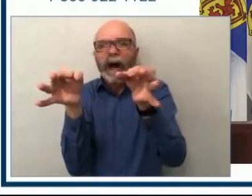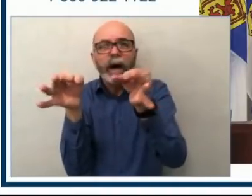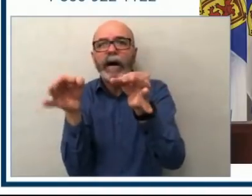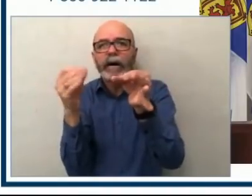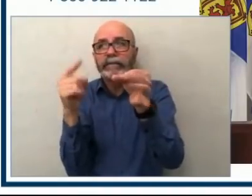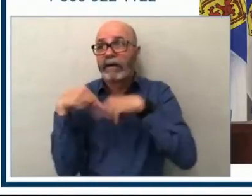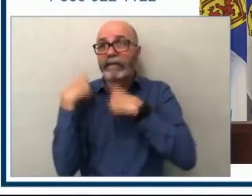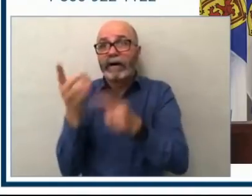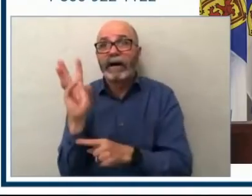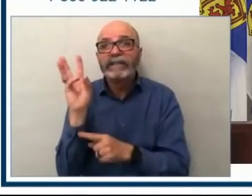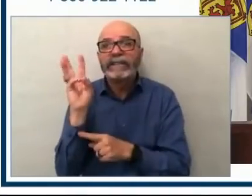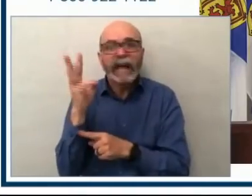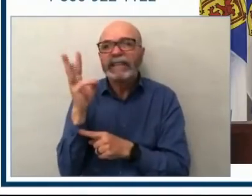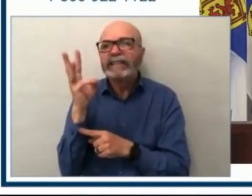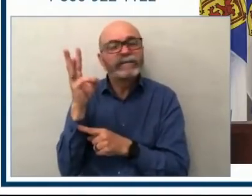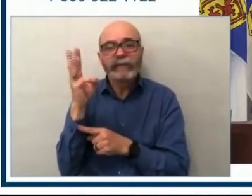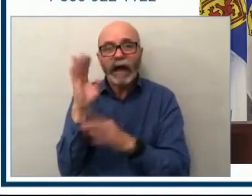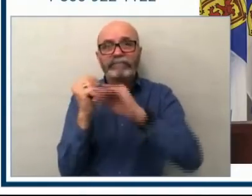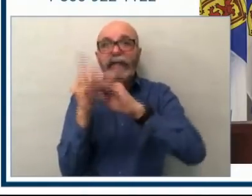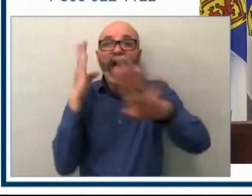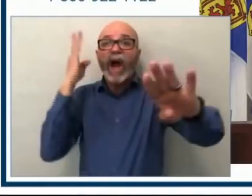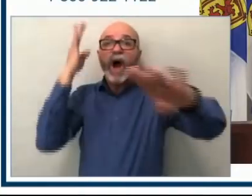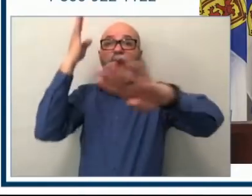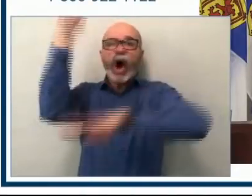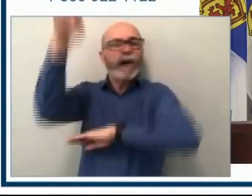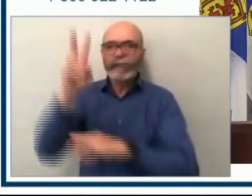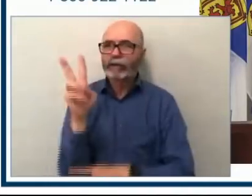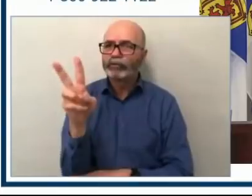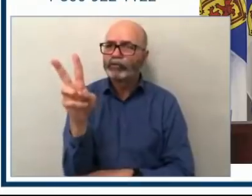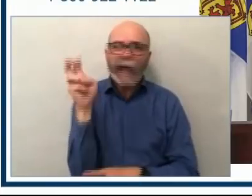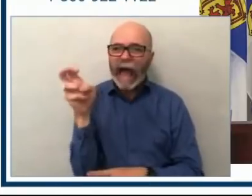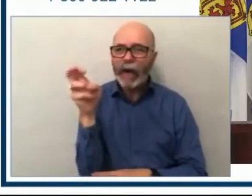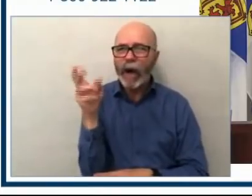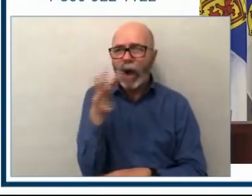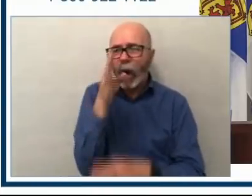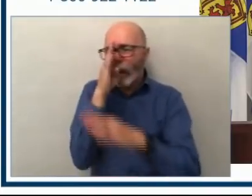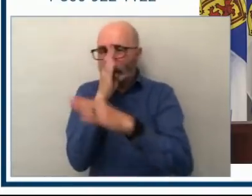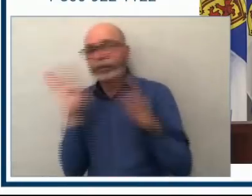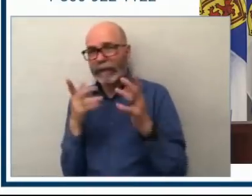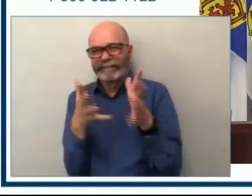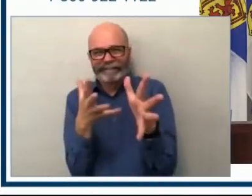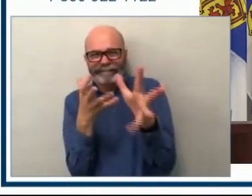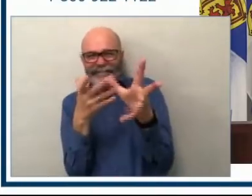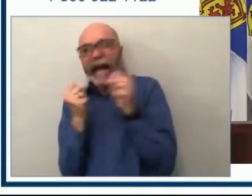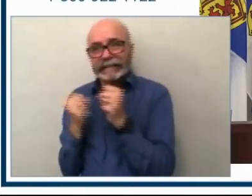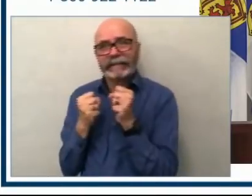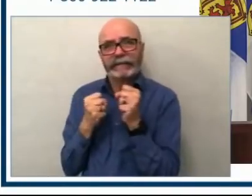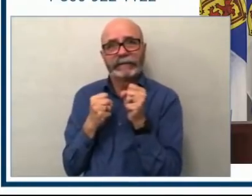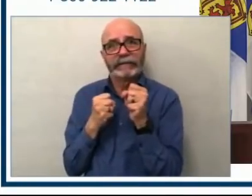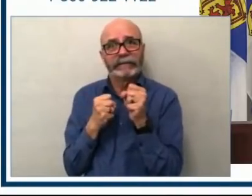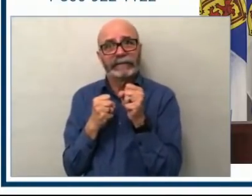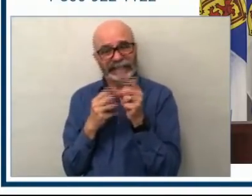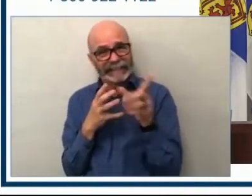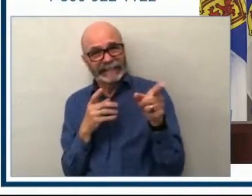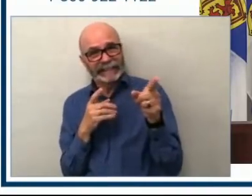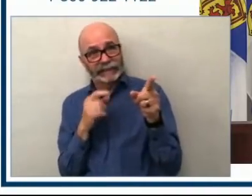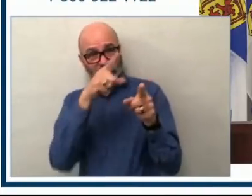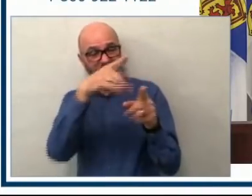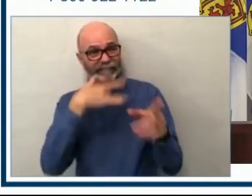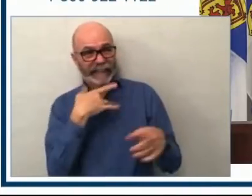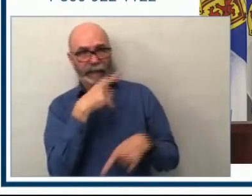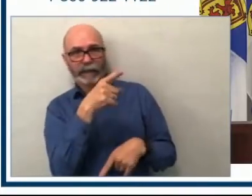over 200 cases very quickly. Has that given you pause, again, I think I've asked this before, but I'll ask you yet